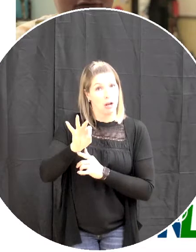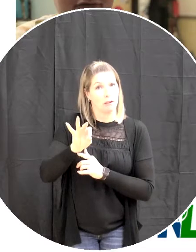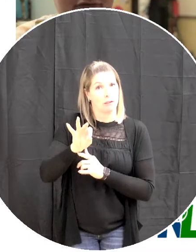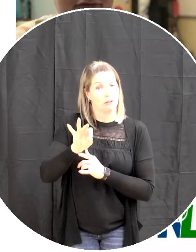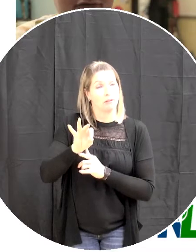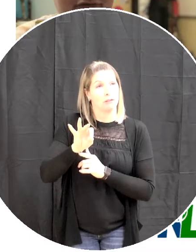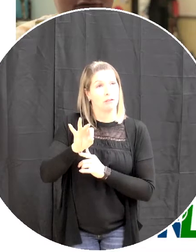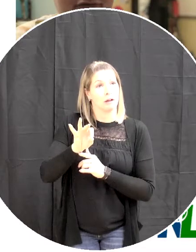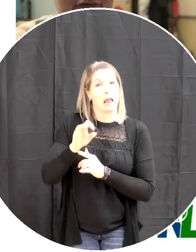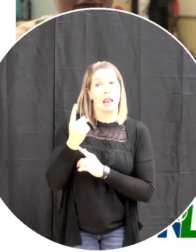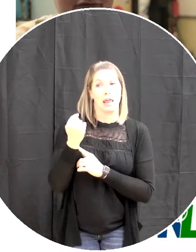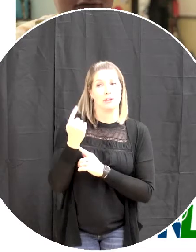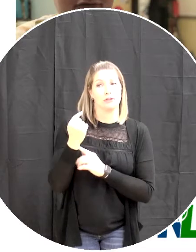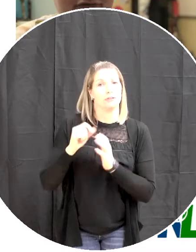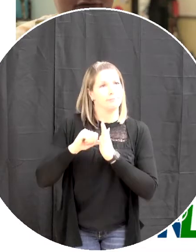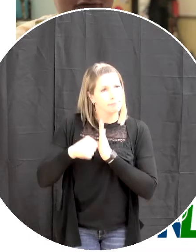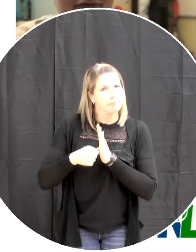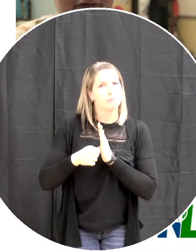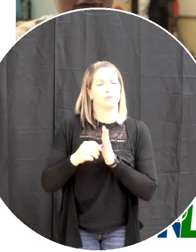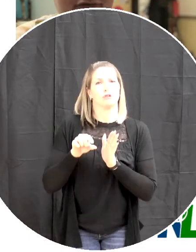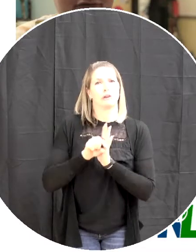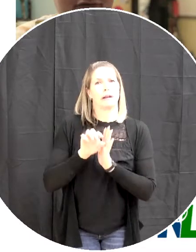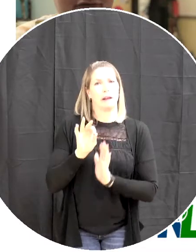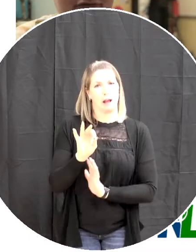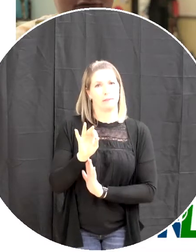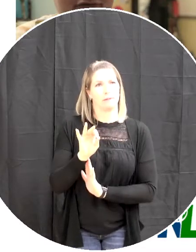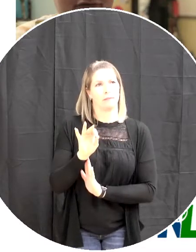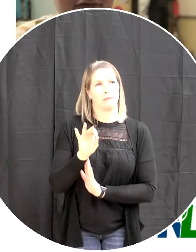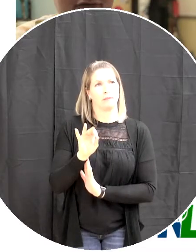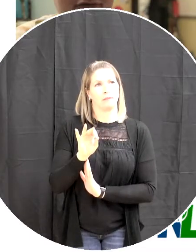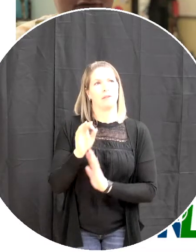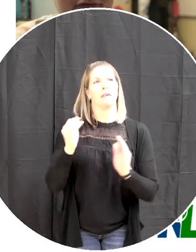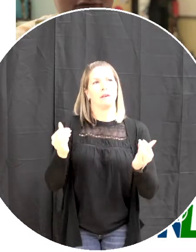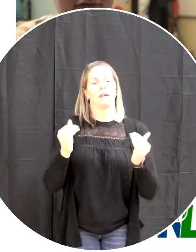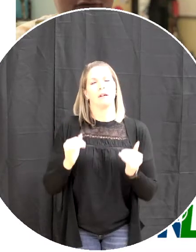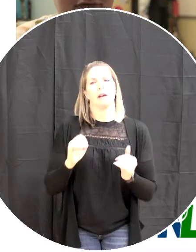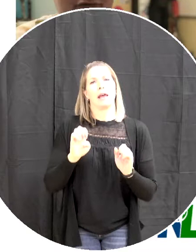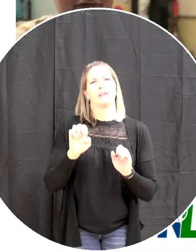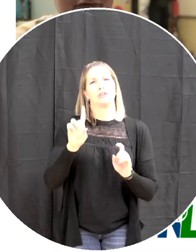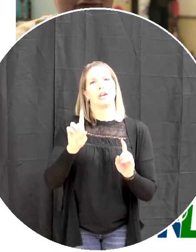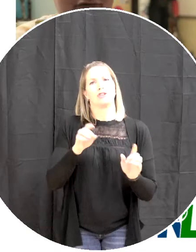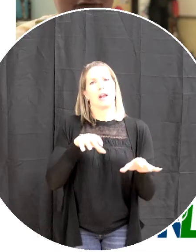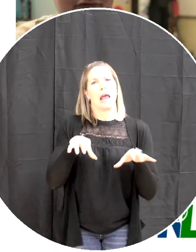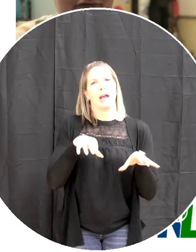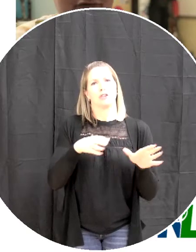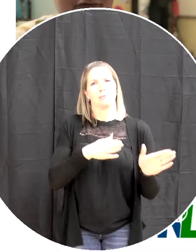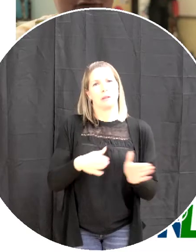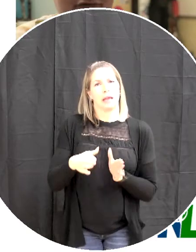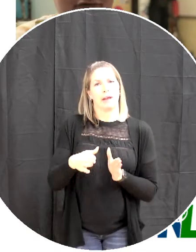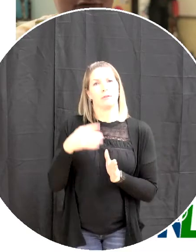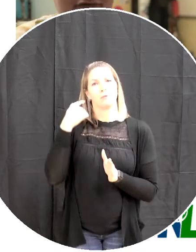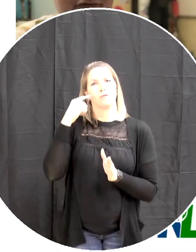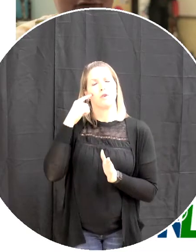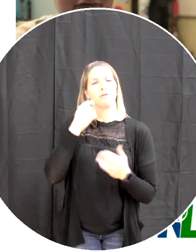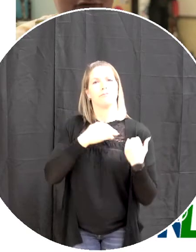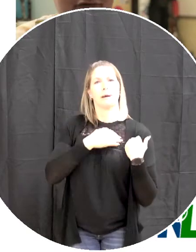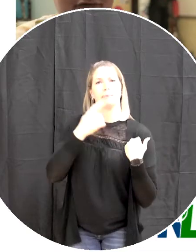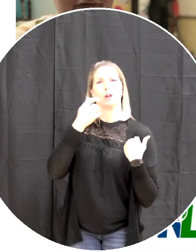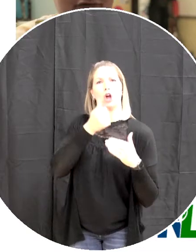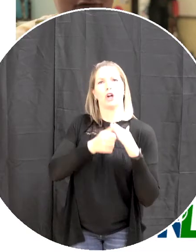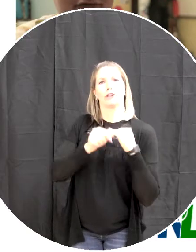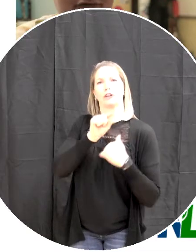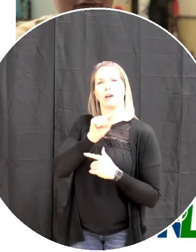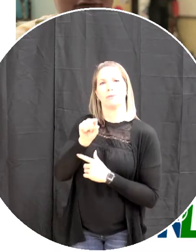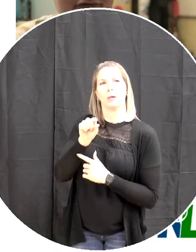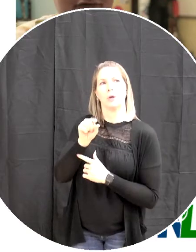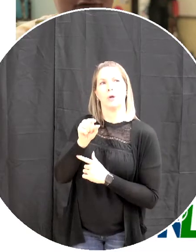we implemented grade 9. Under the Education Action Plan of government, we are the beneficiary